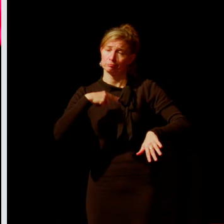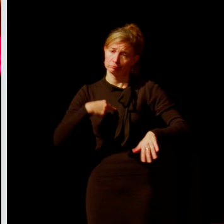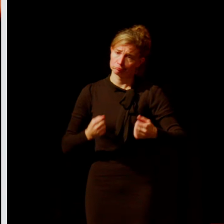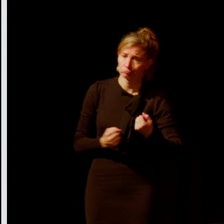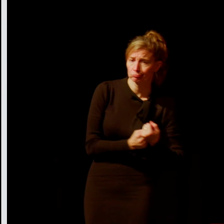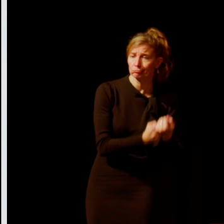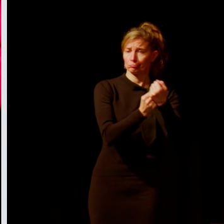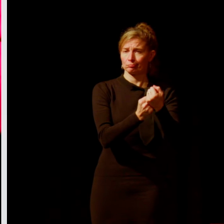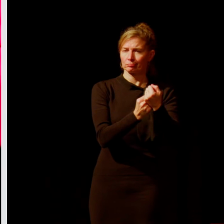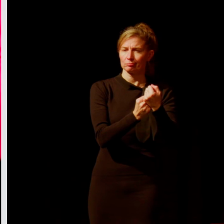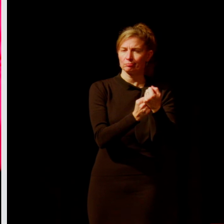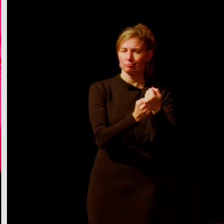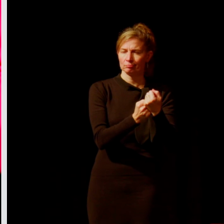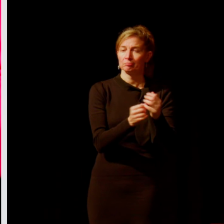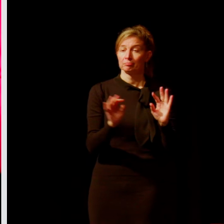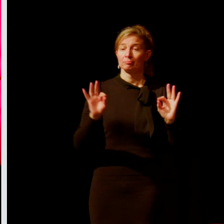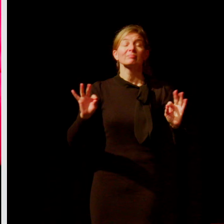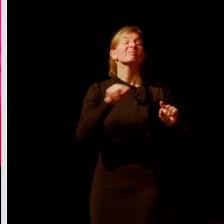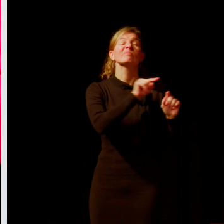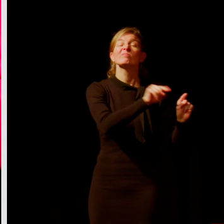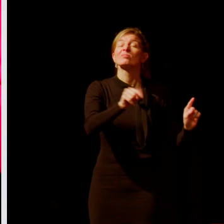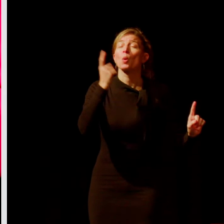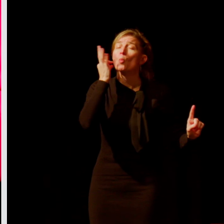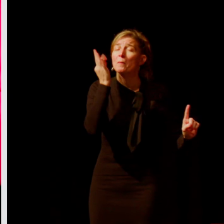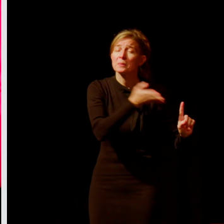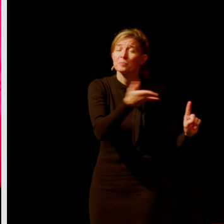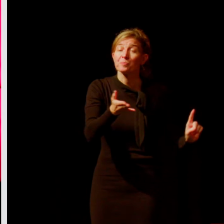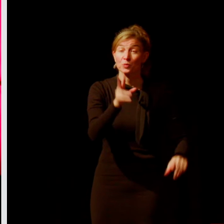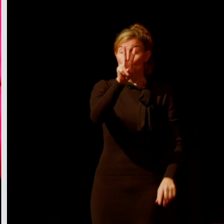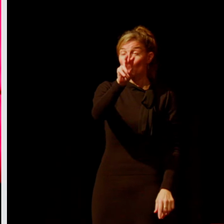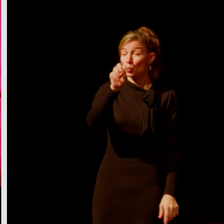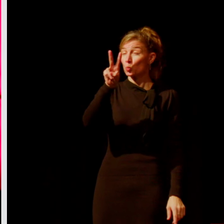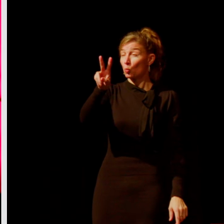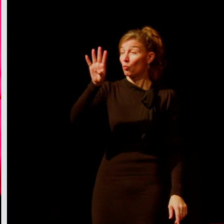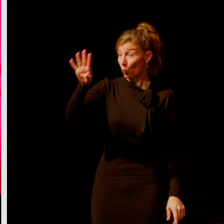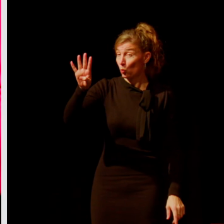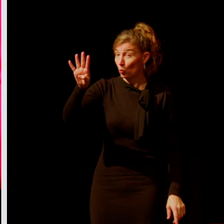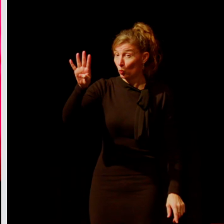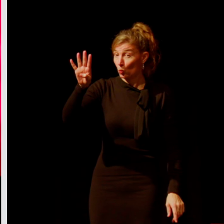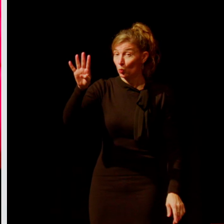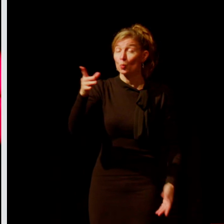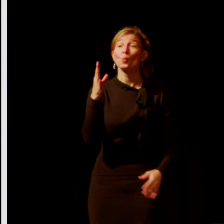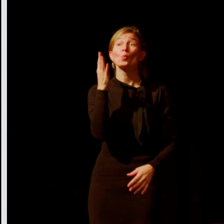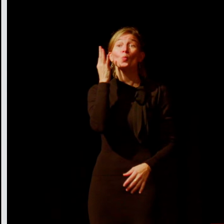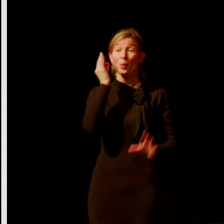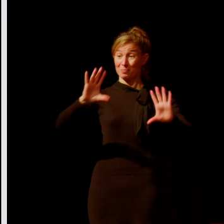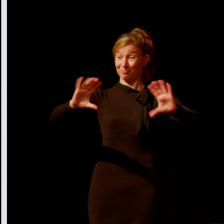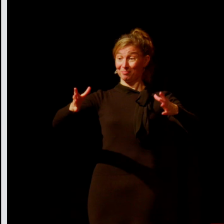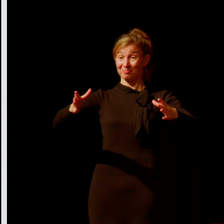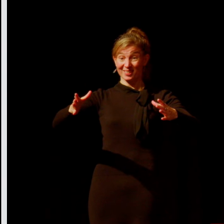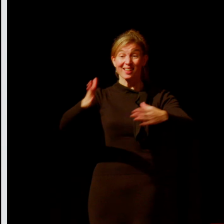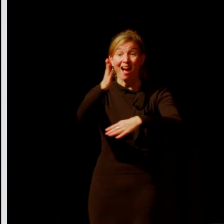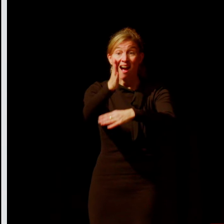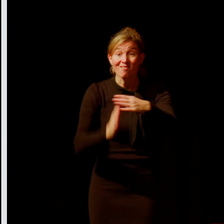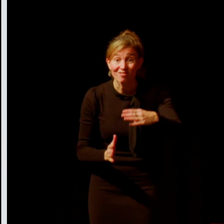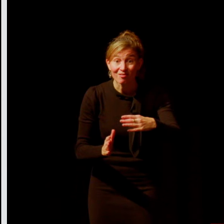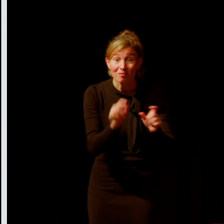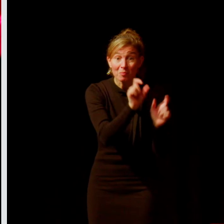Now let's talk about these women. It's 2024. Women make up half the world's